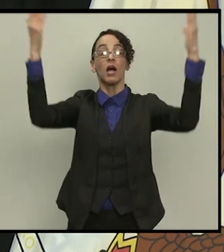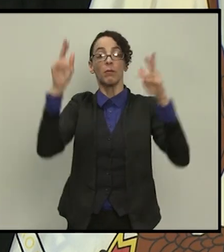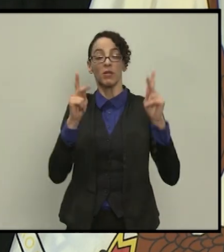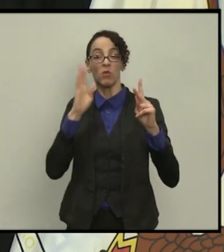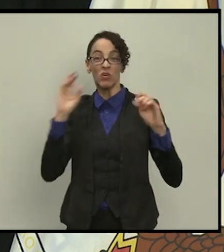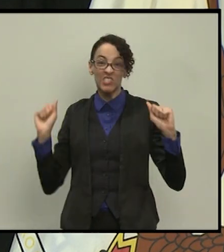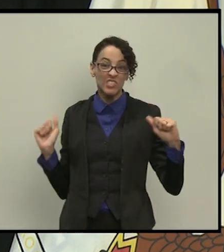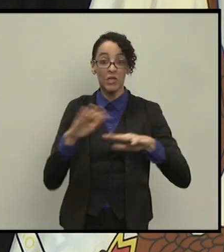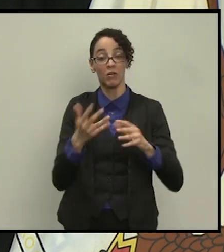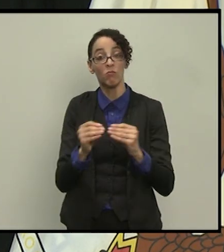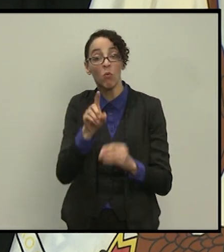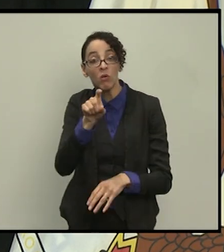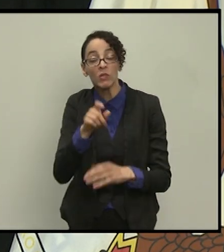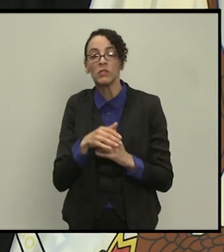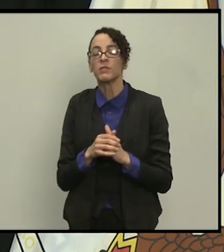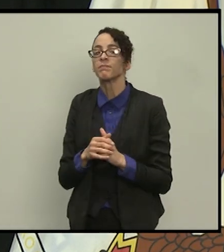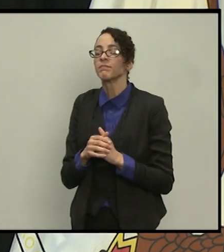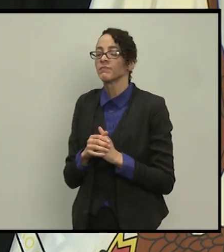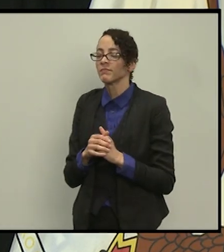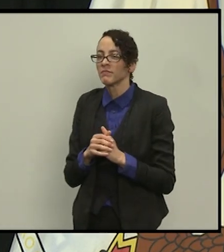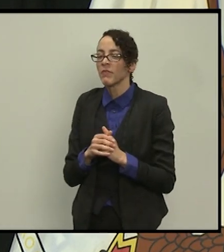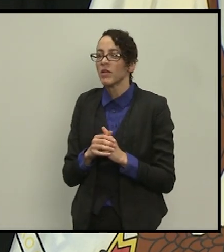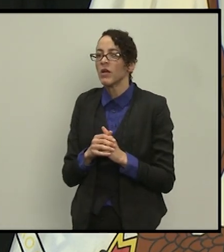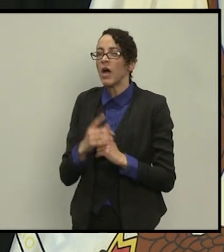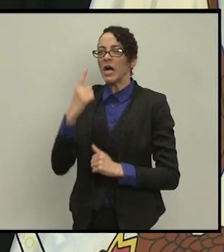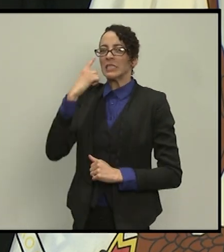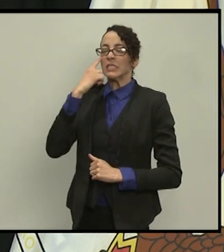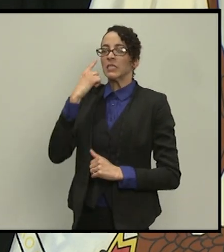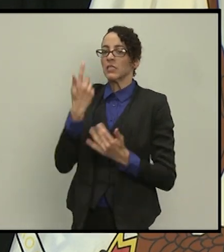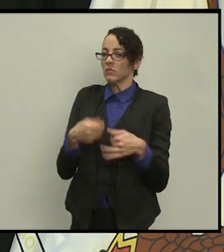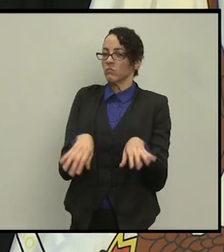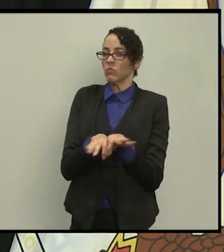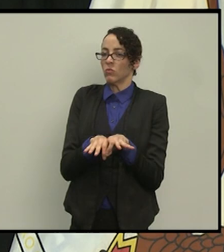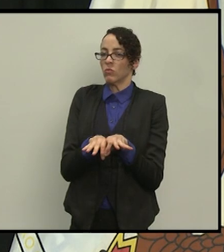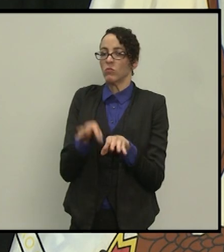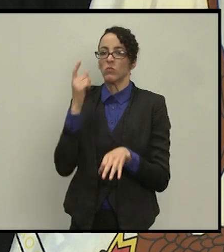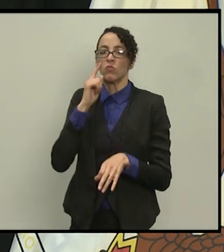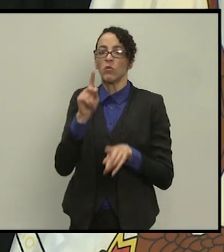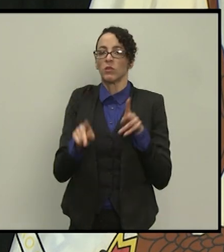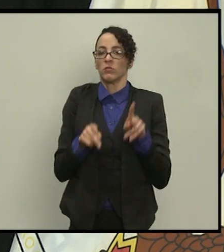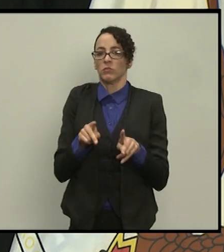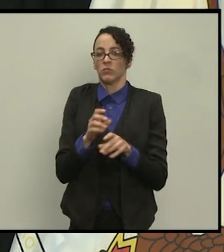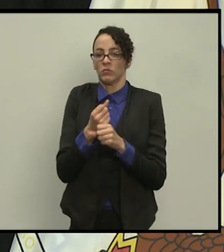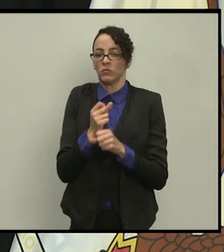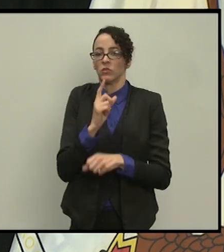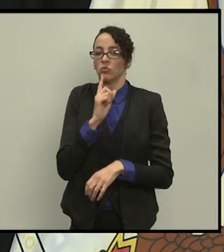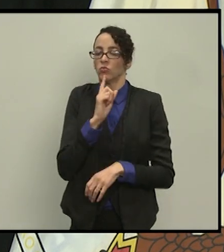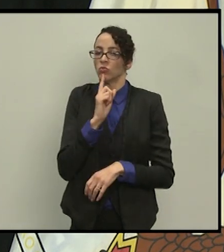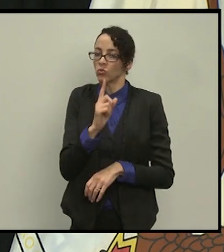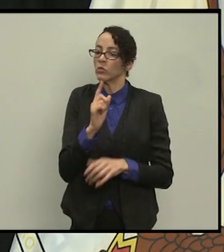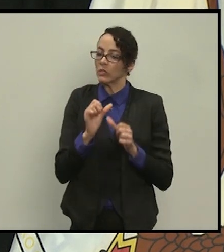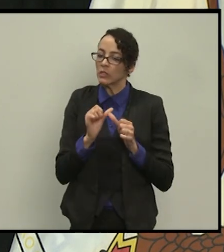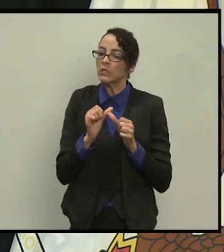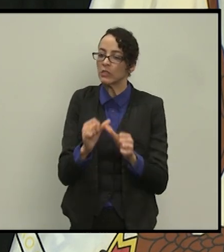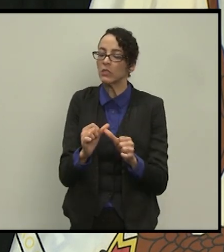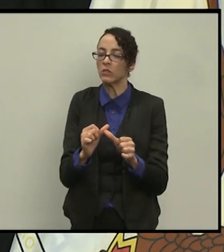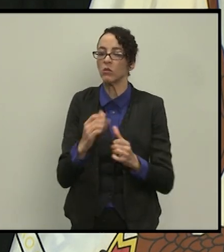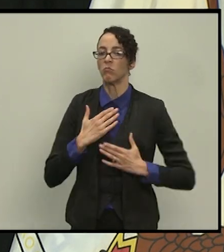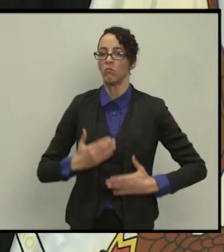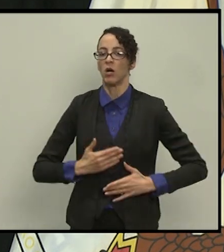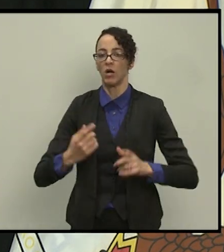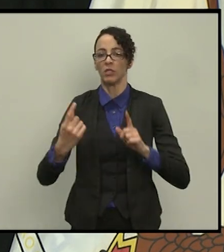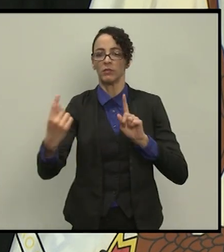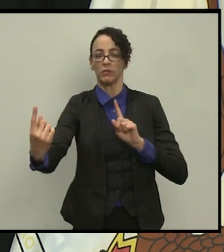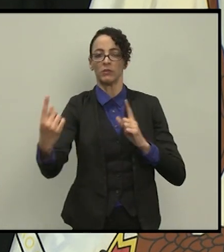I think it's an important for people to continue to ensure the social distancing